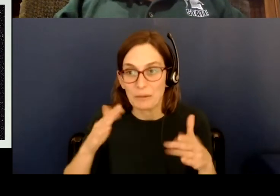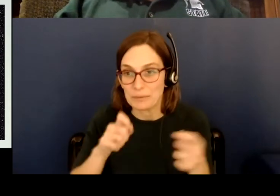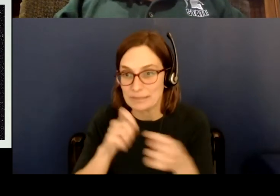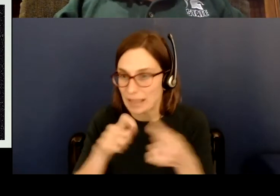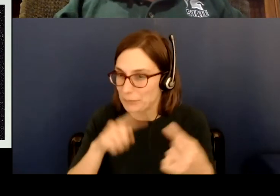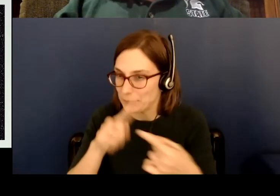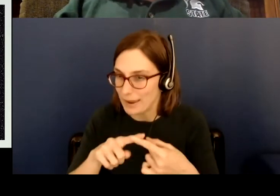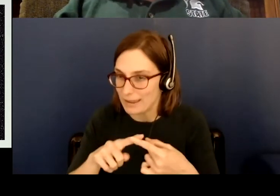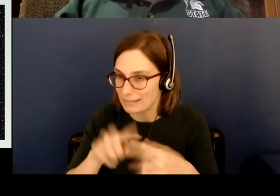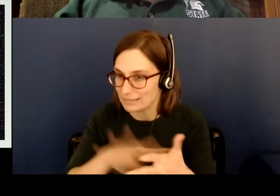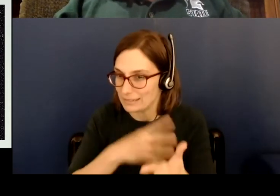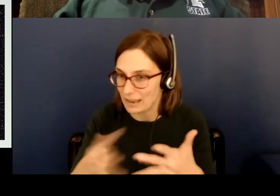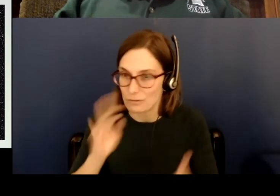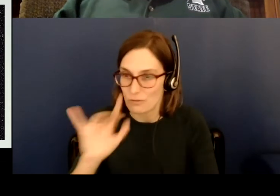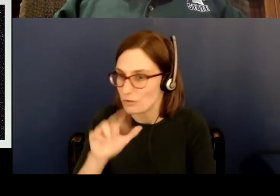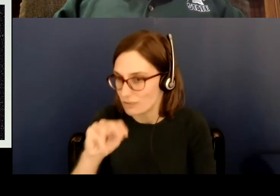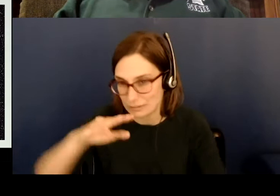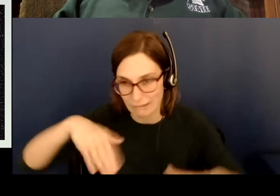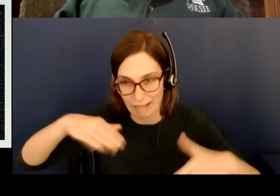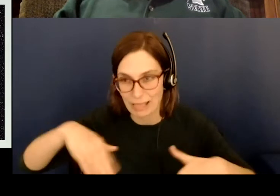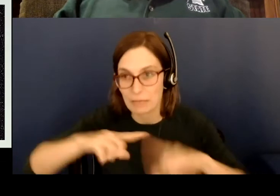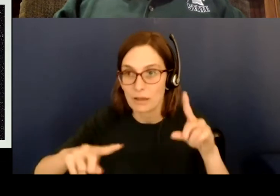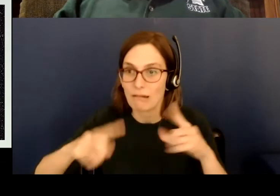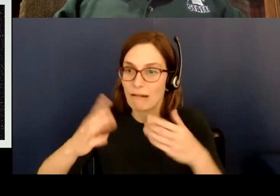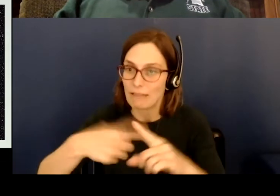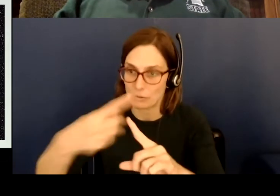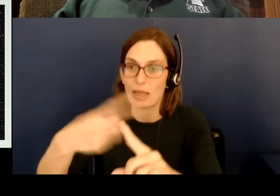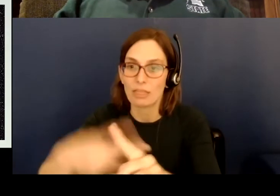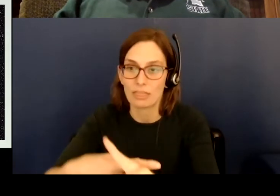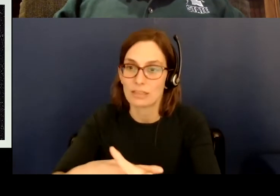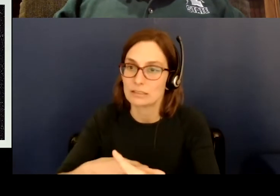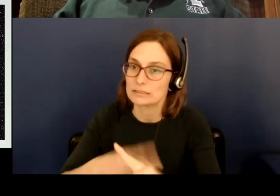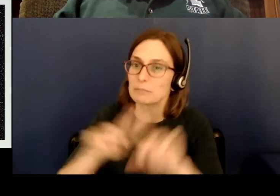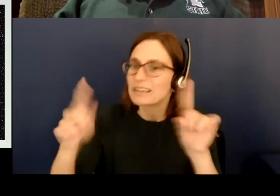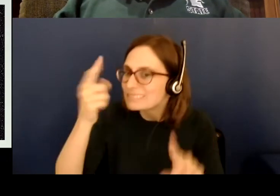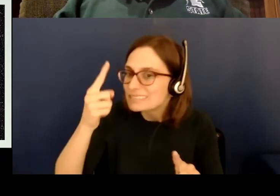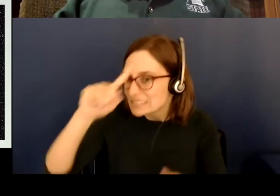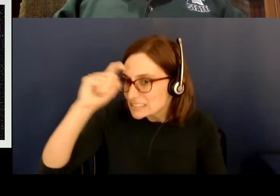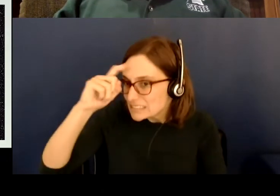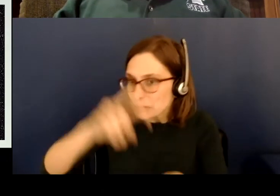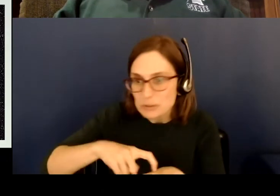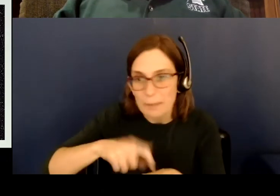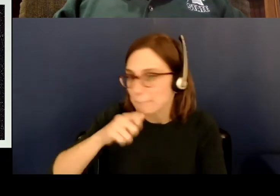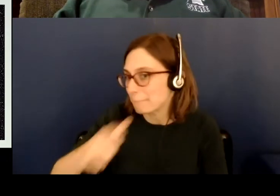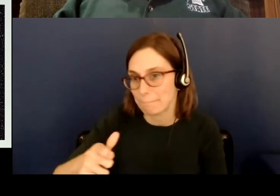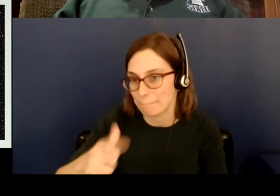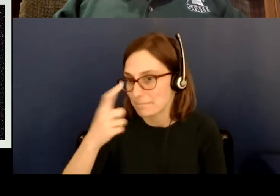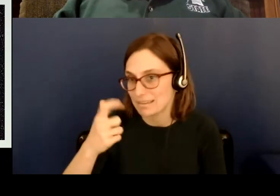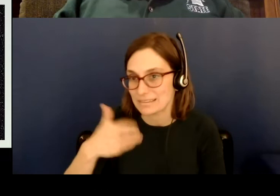in January, but we try to do it once a month. The only time we don't do it is in the summer months because we have interns, and